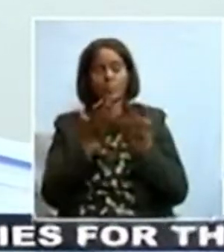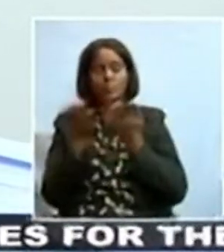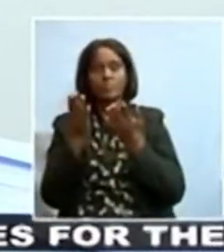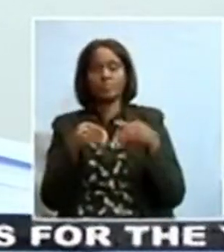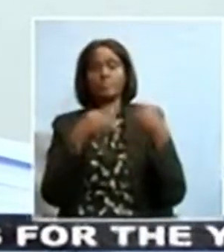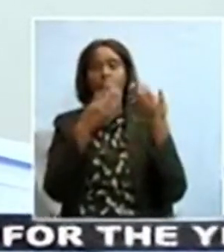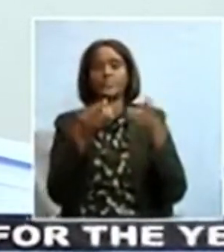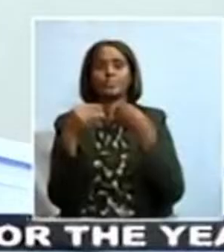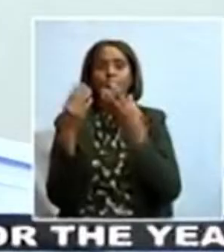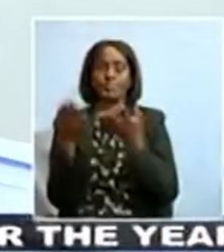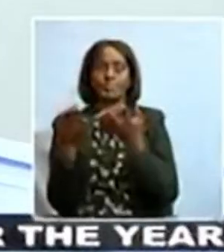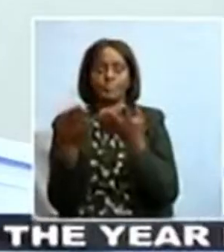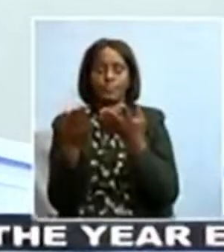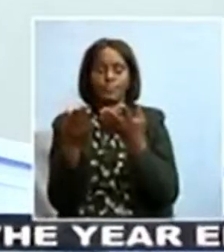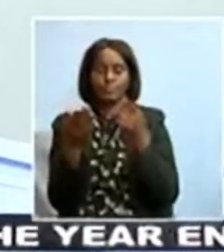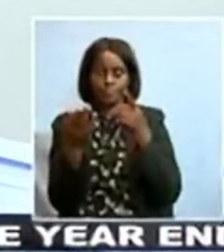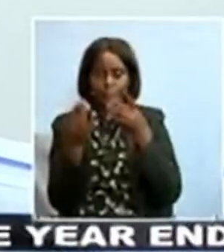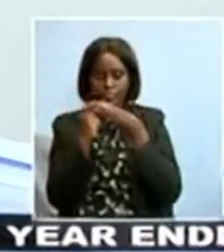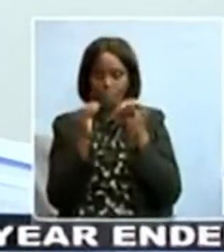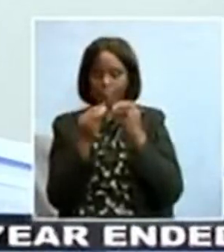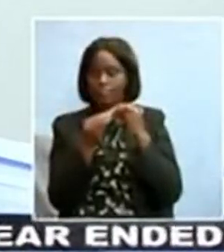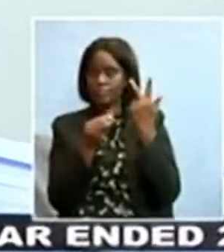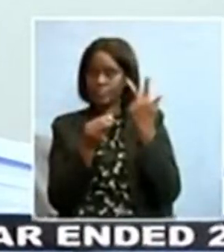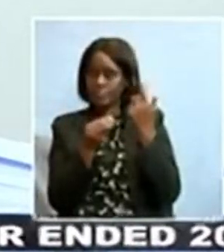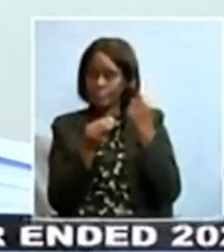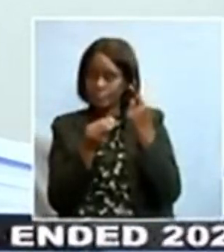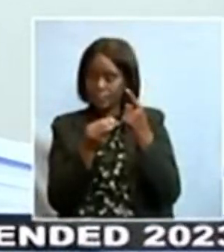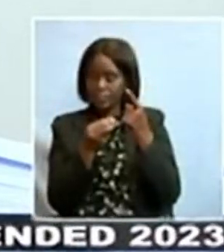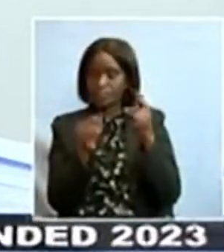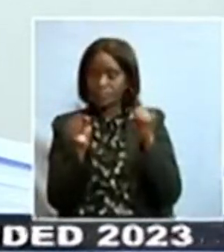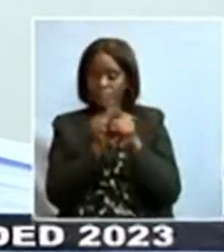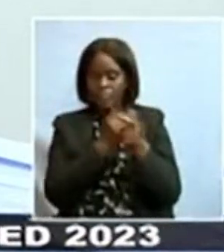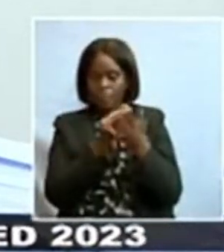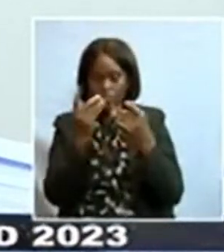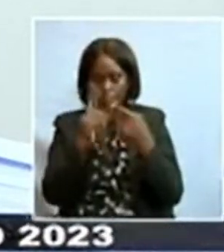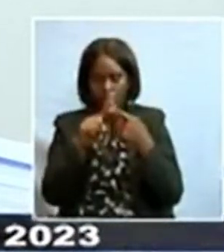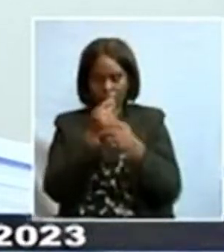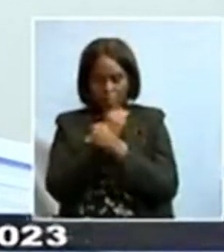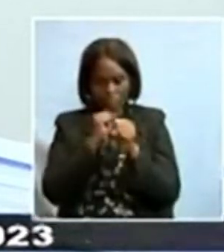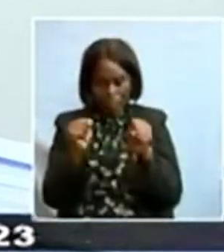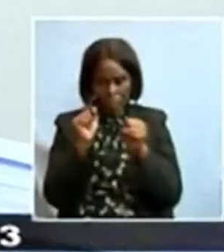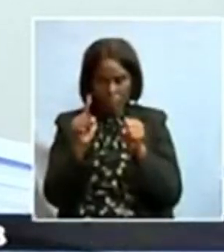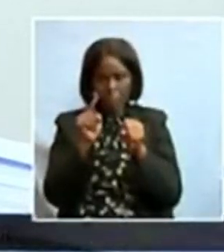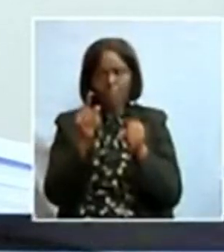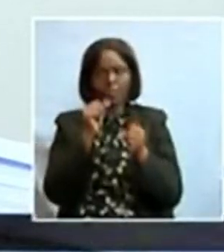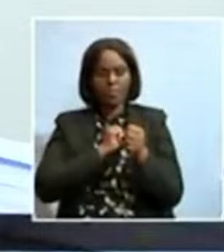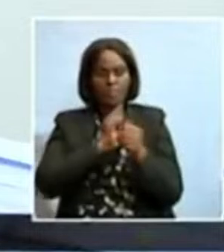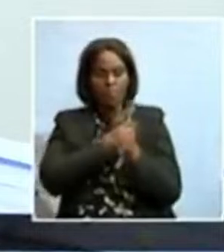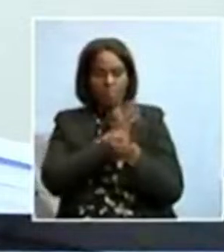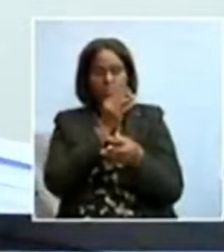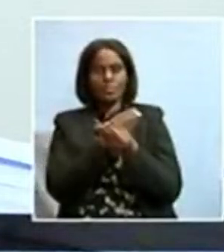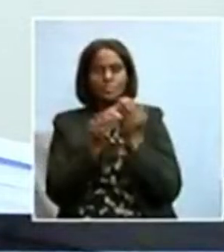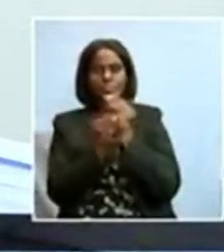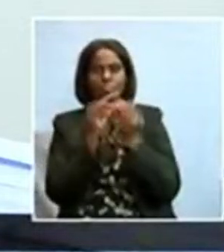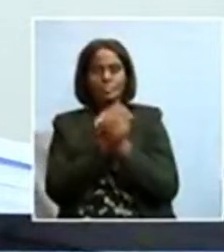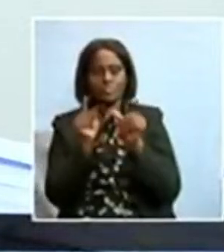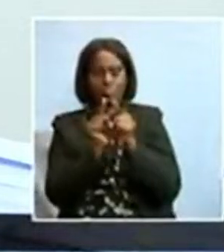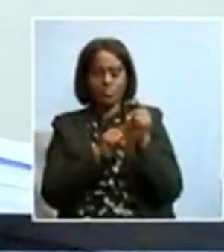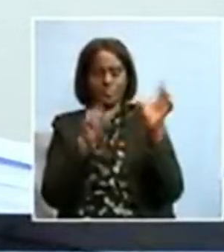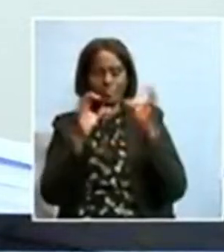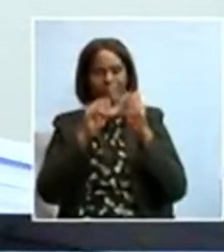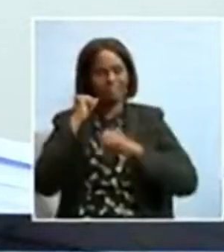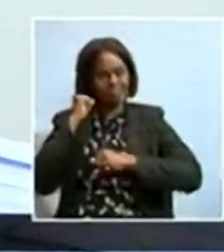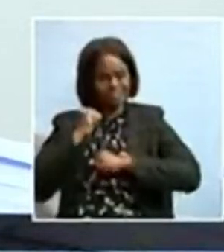delivery. Number 3, failure to settle statutory and staff obligations. The council is